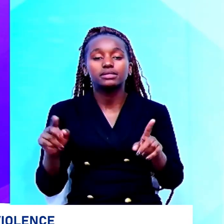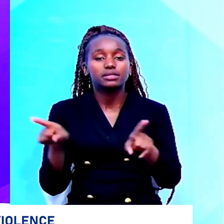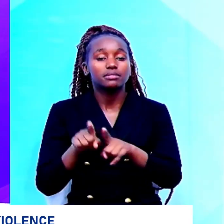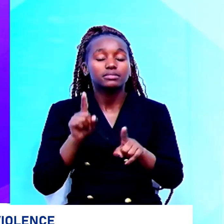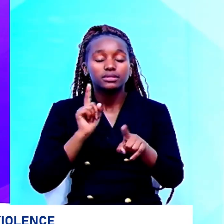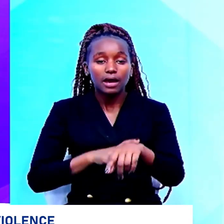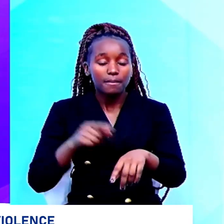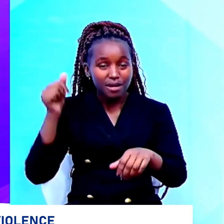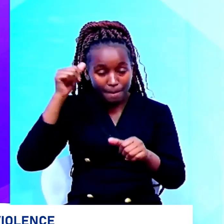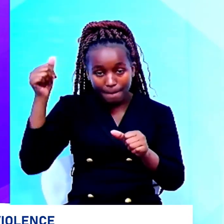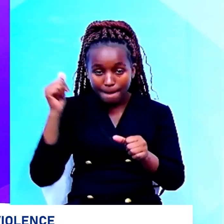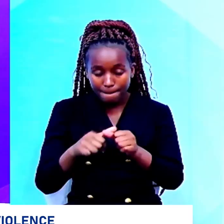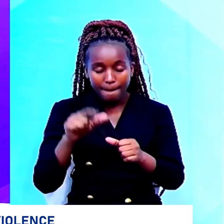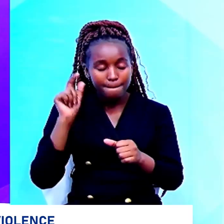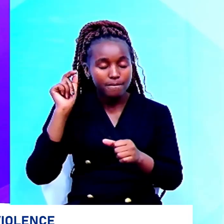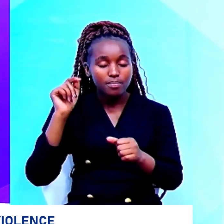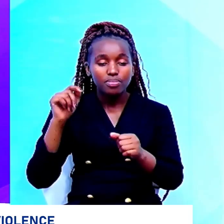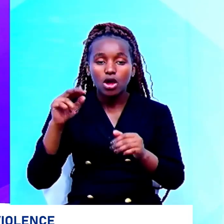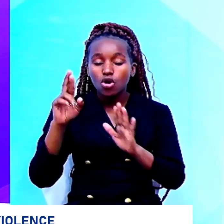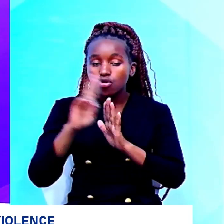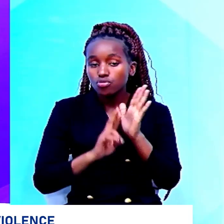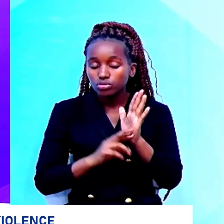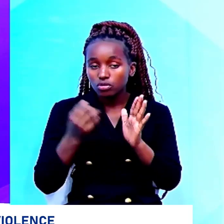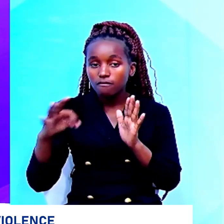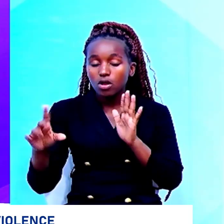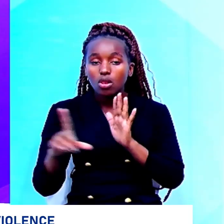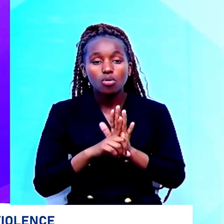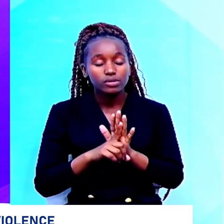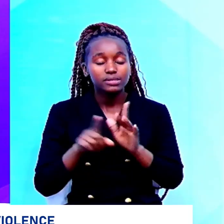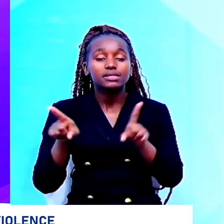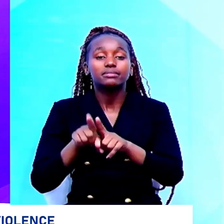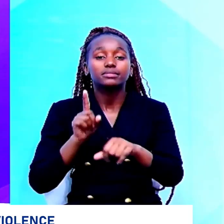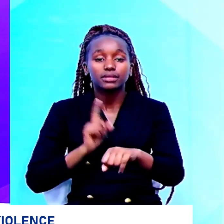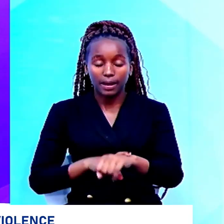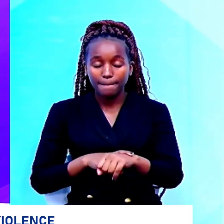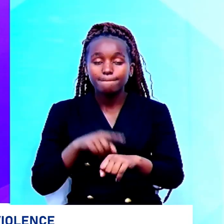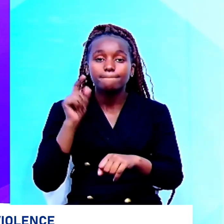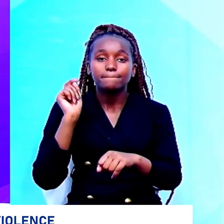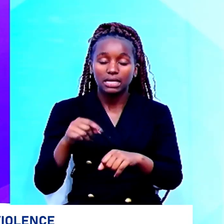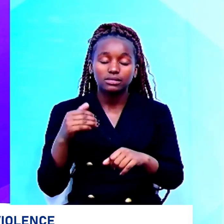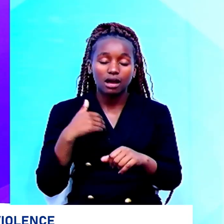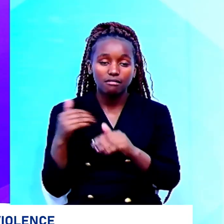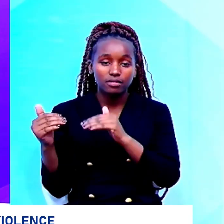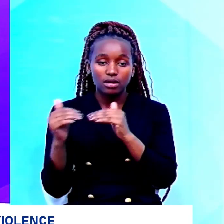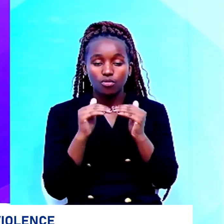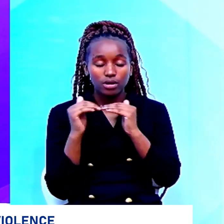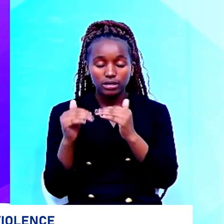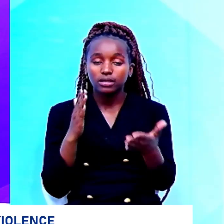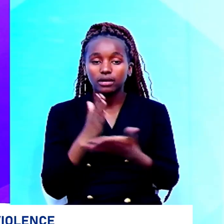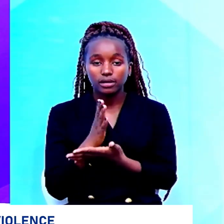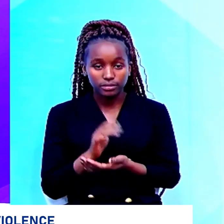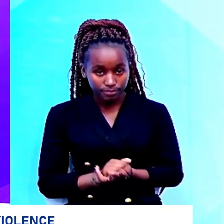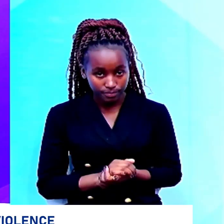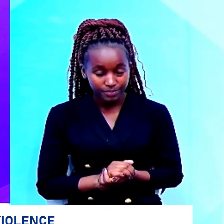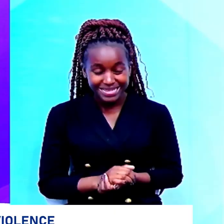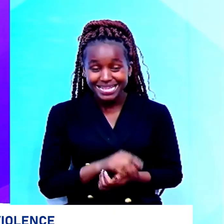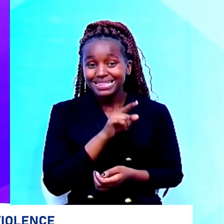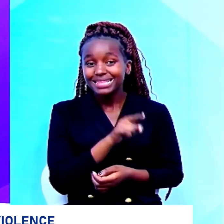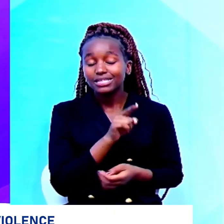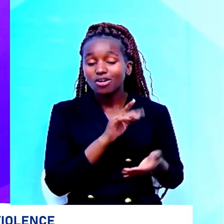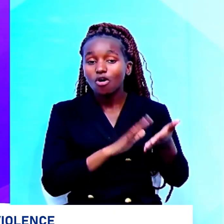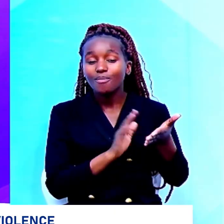of upholding the rule of law even while exercising democratic rights. Her remarks